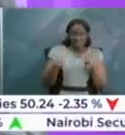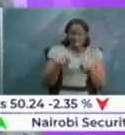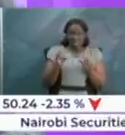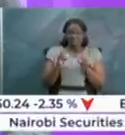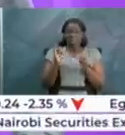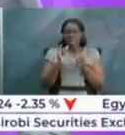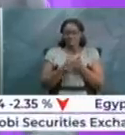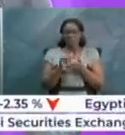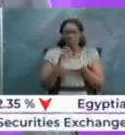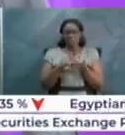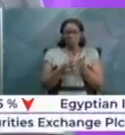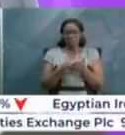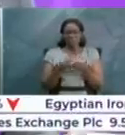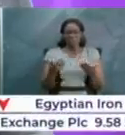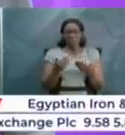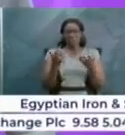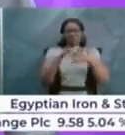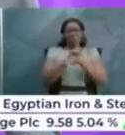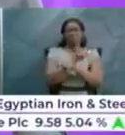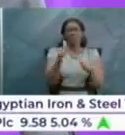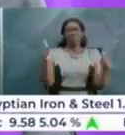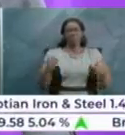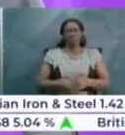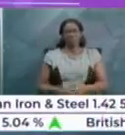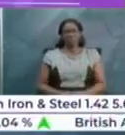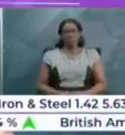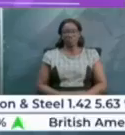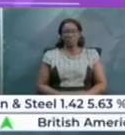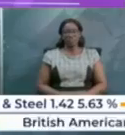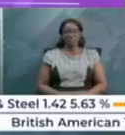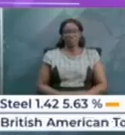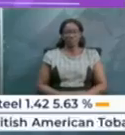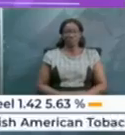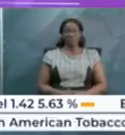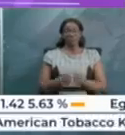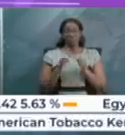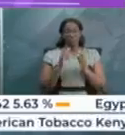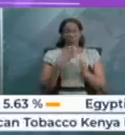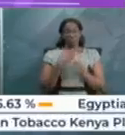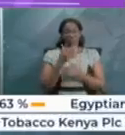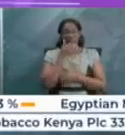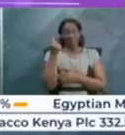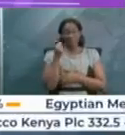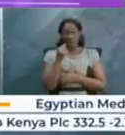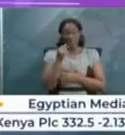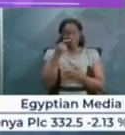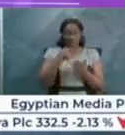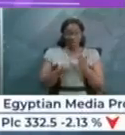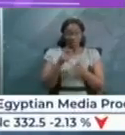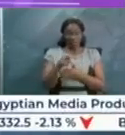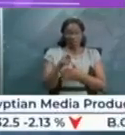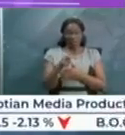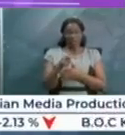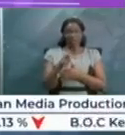baby friendly. Okay. Yeah, so that's a good thing. Now, to make it even better, the price on SOKO for this particular edupack